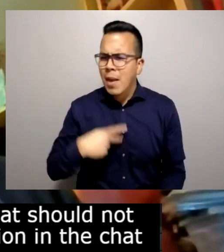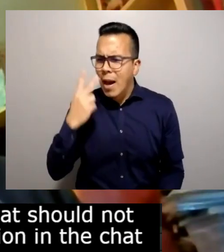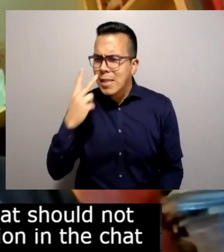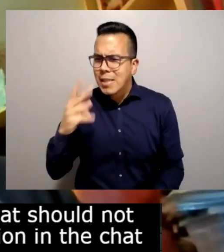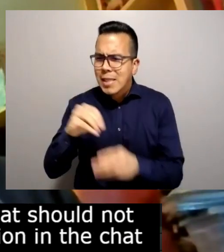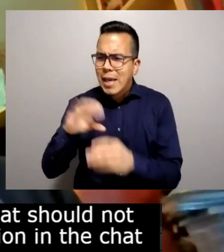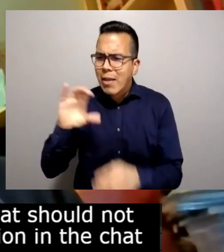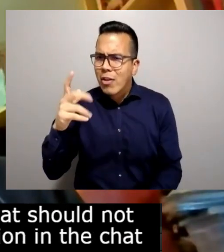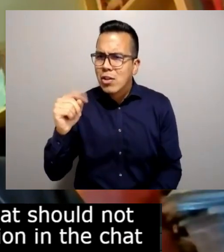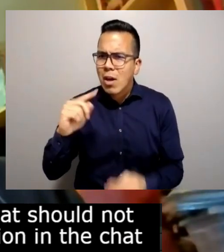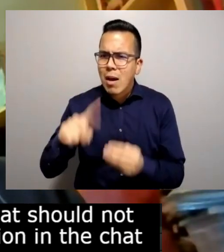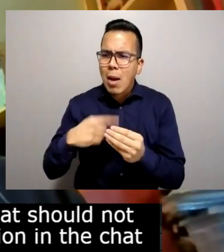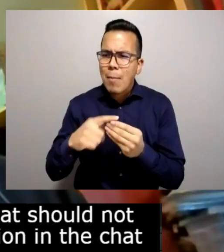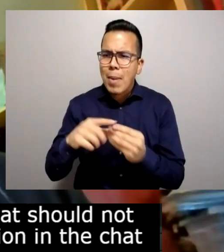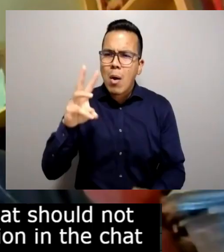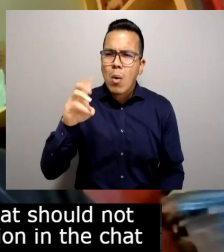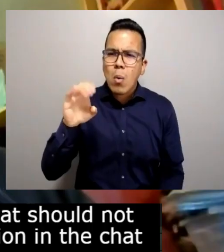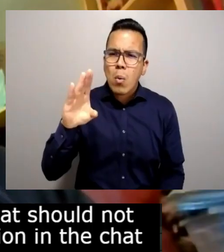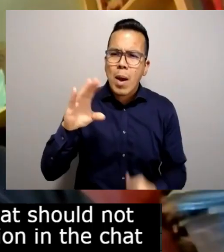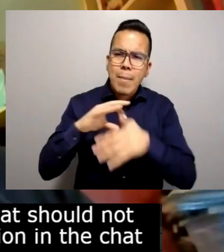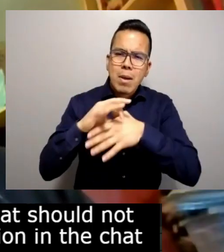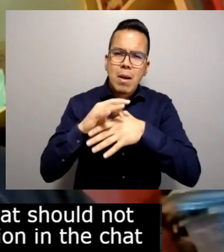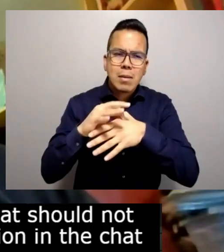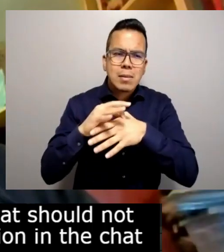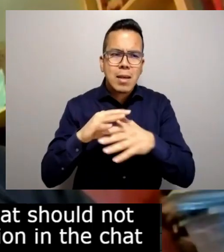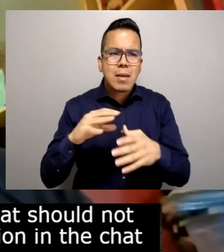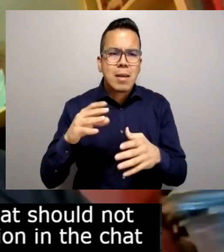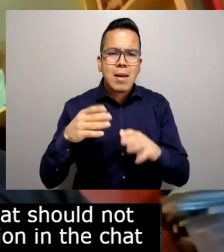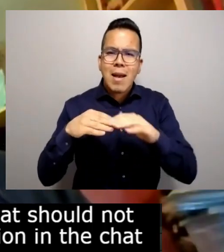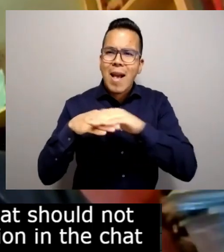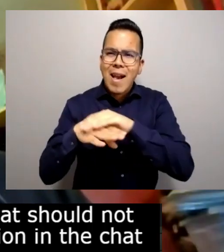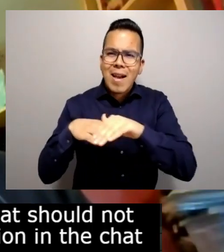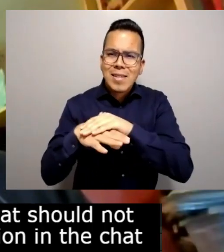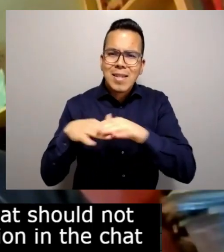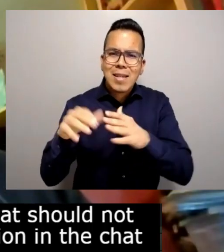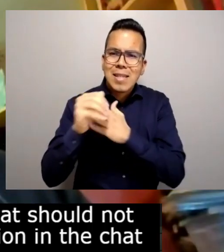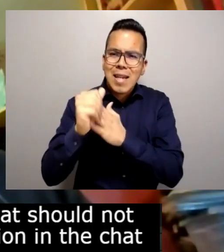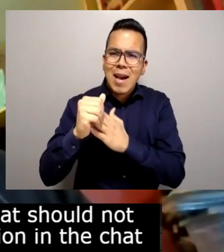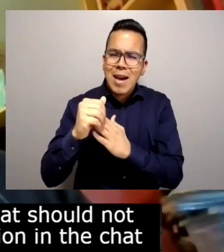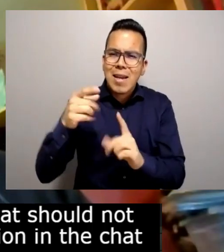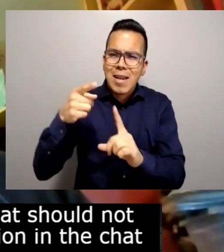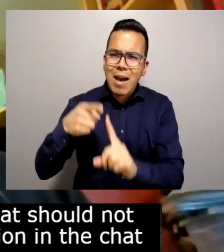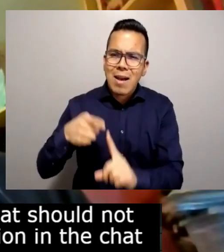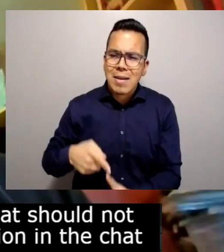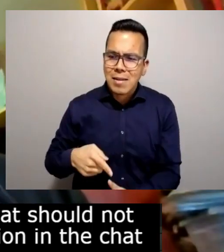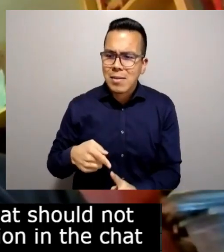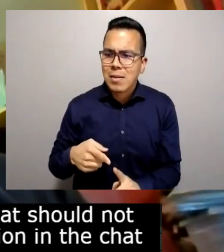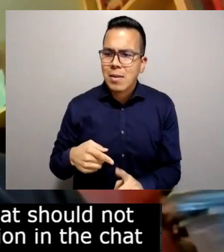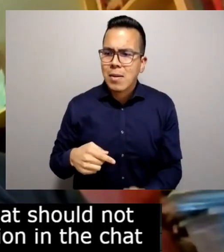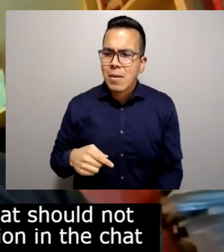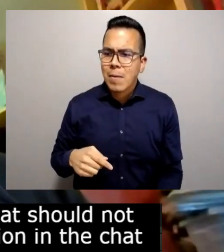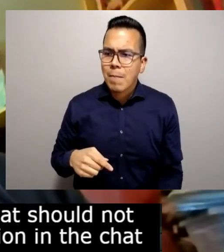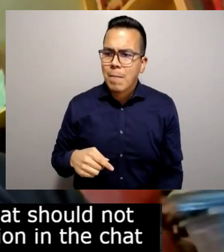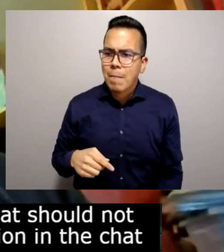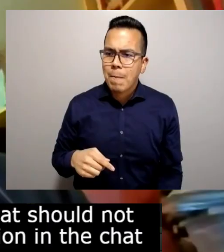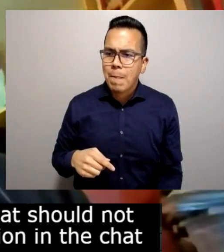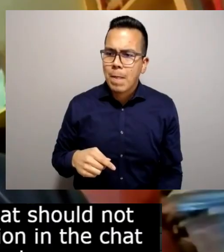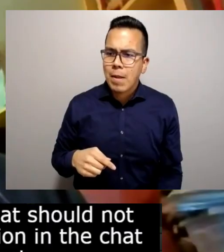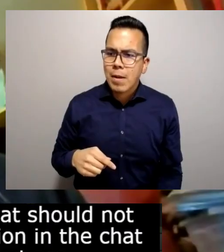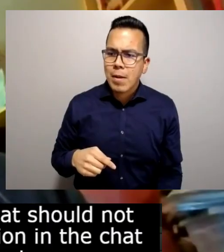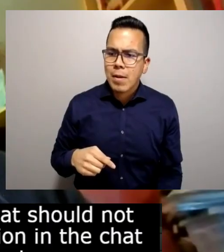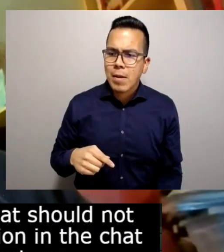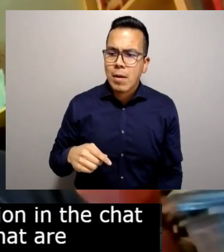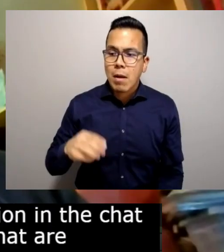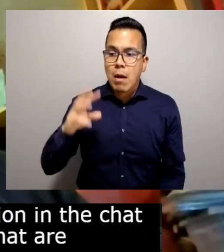Content Access Guidelines, or WCAG, that are promulgated by the W3C, the